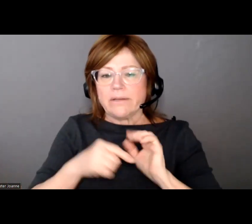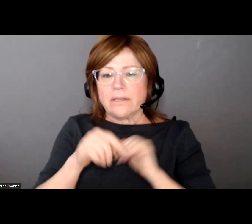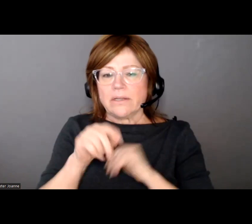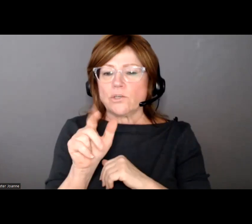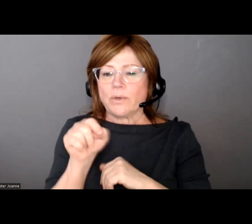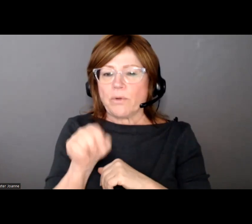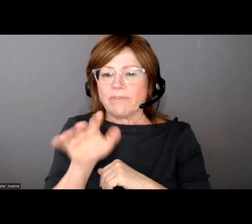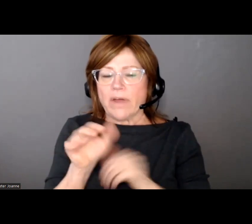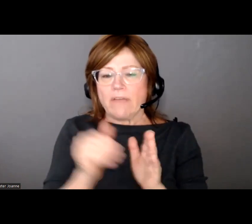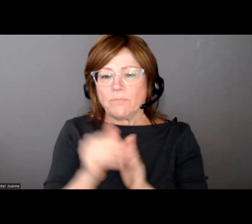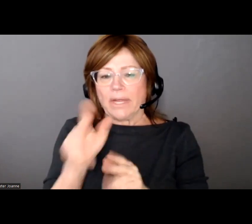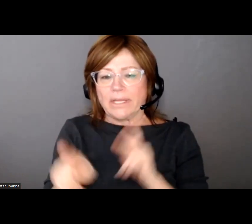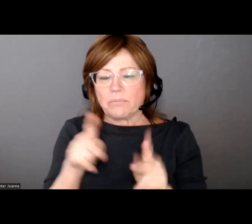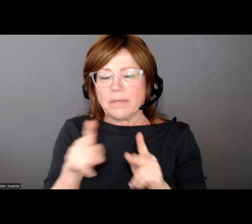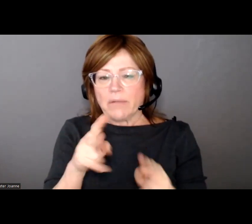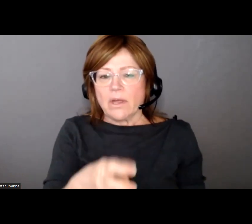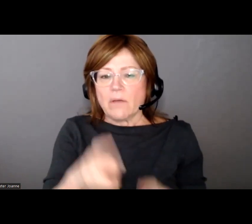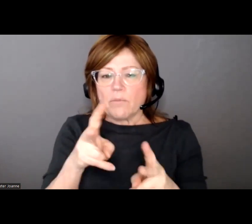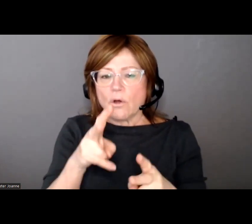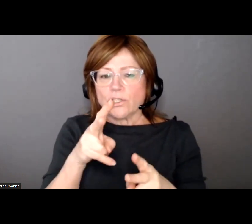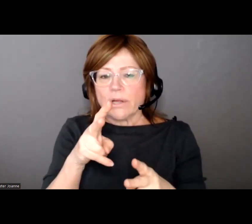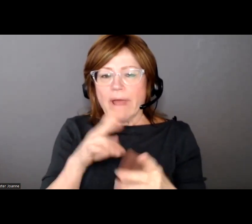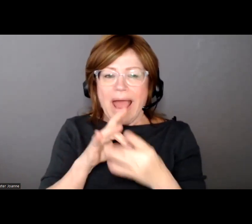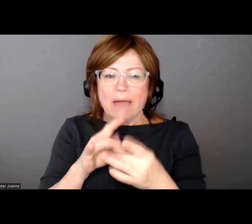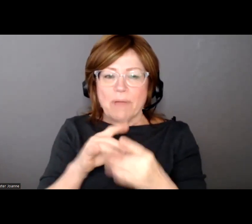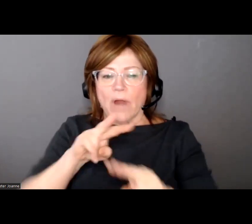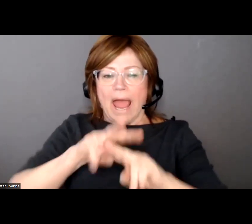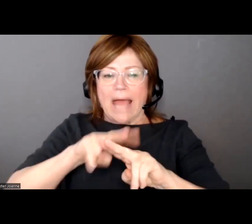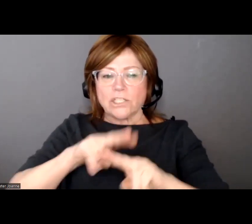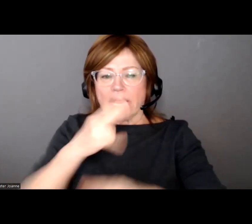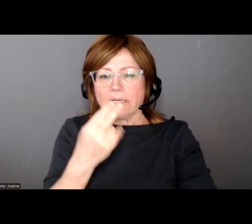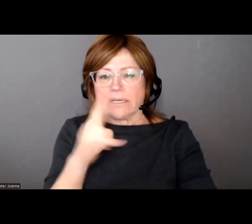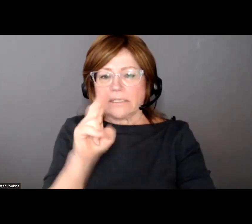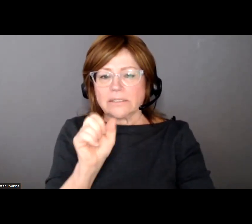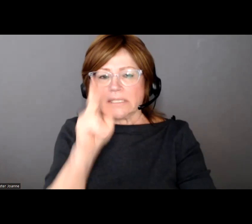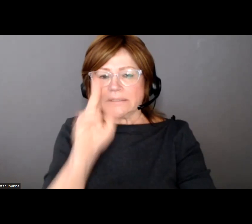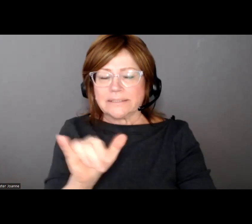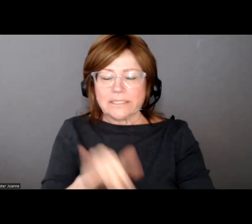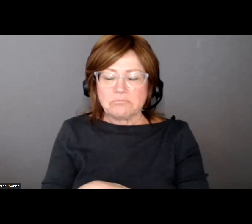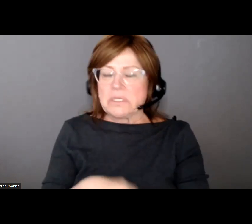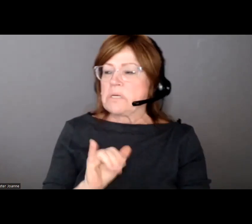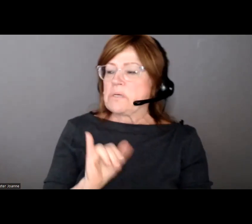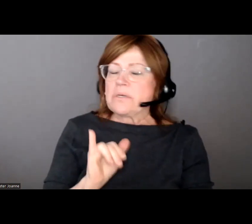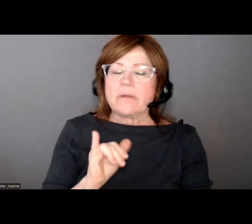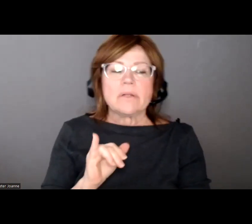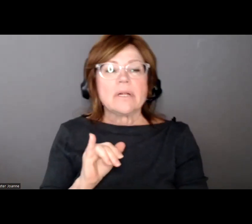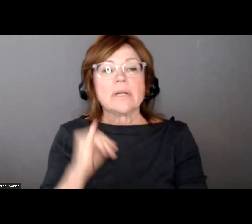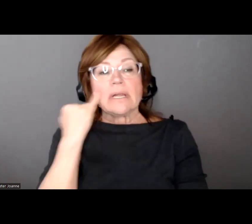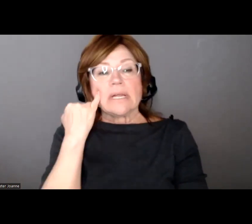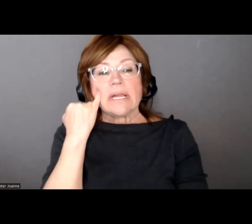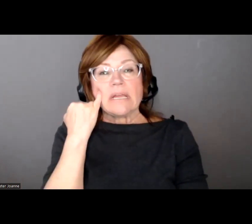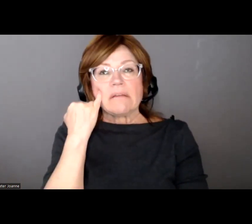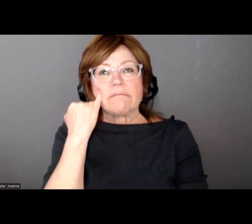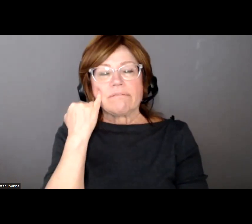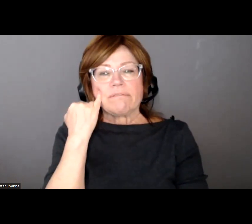23.5 million people have posts about hashtag Husky. Okay. Mhm. So when you're an organization